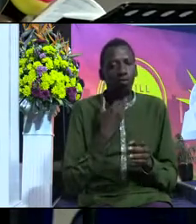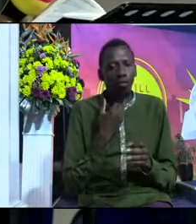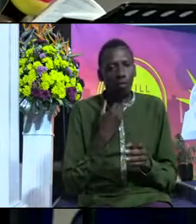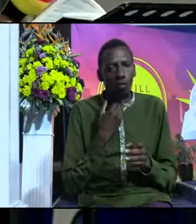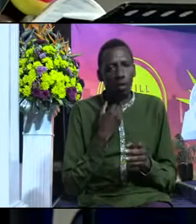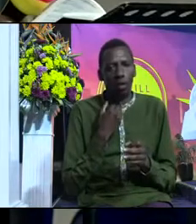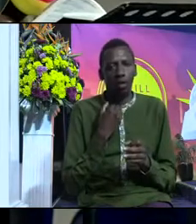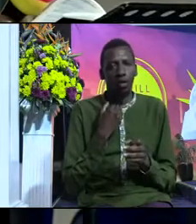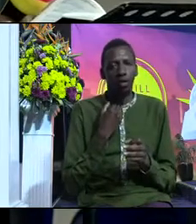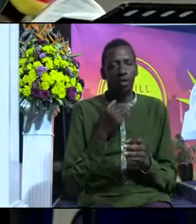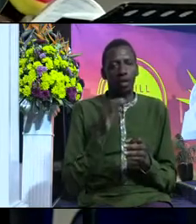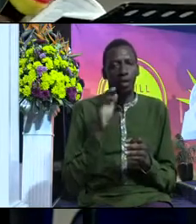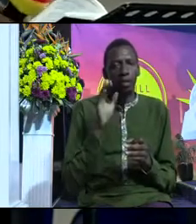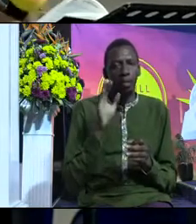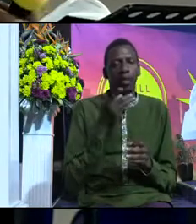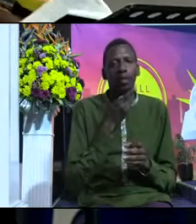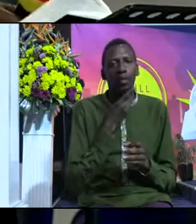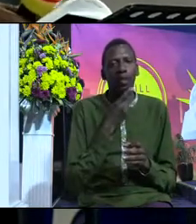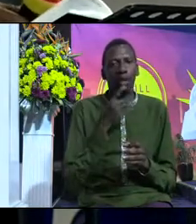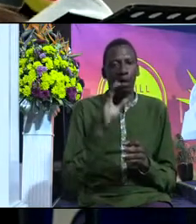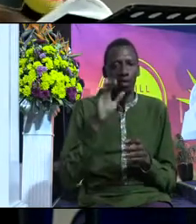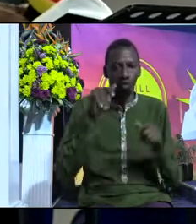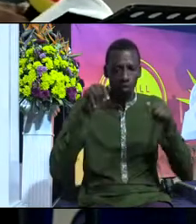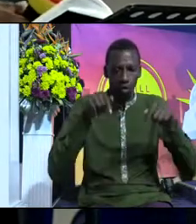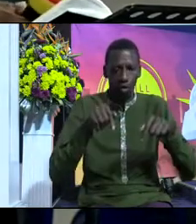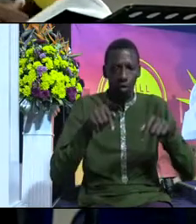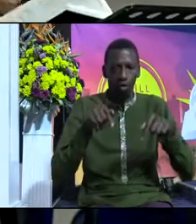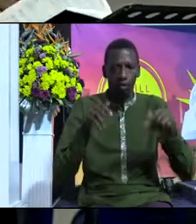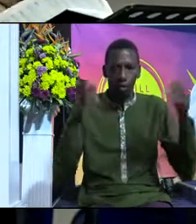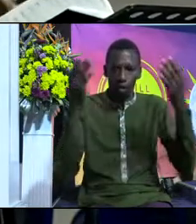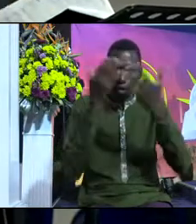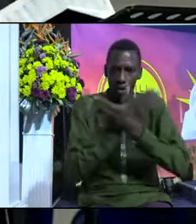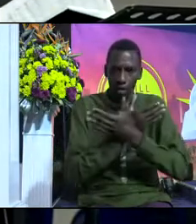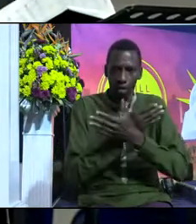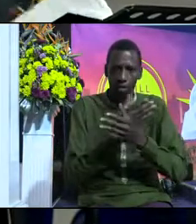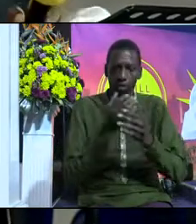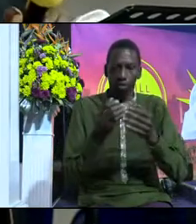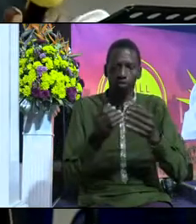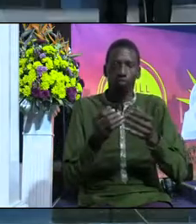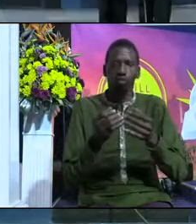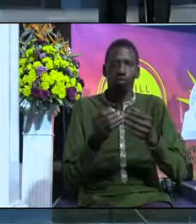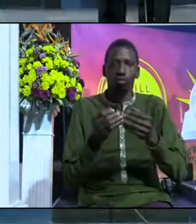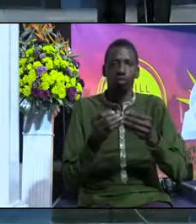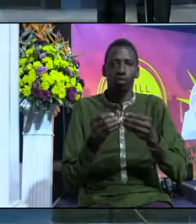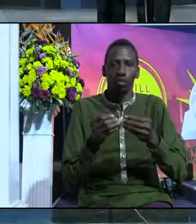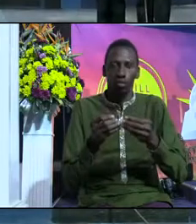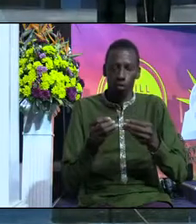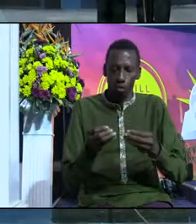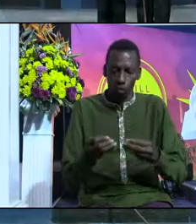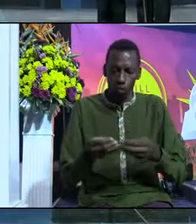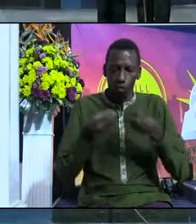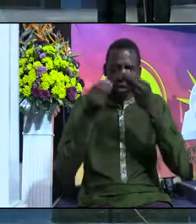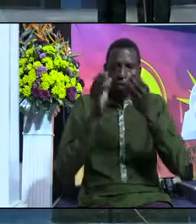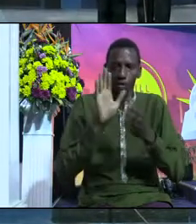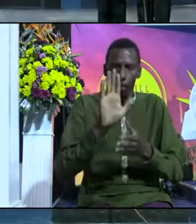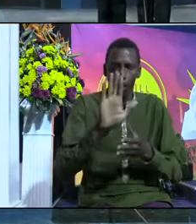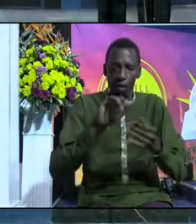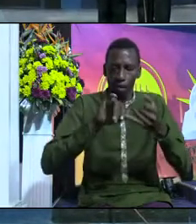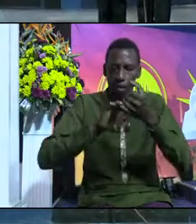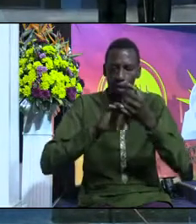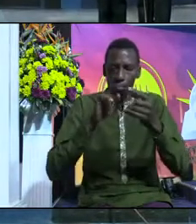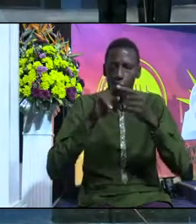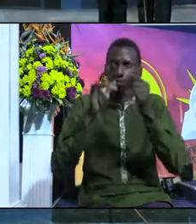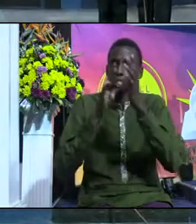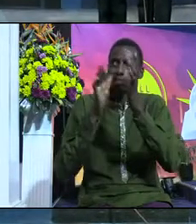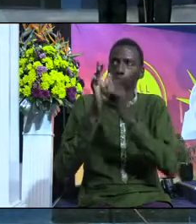marriage over to Jesus. Is it? If it is, put your hand up, somebody. You want to turn your marriage over to Jesus. God